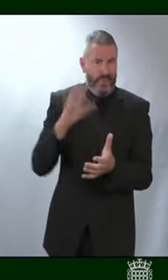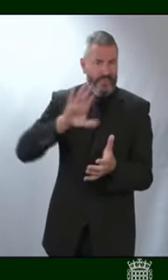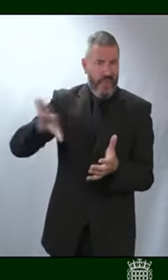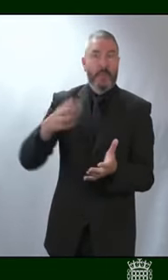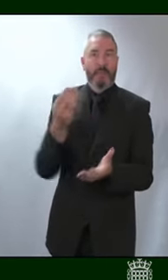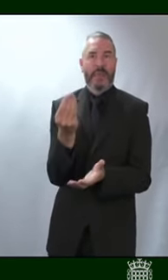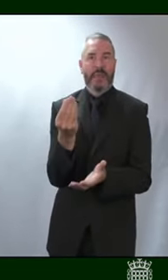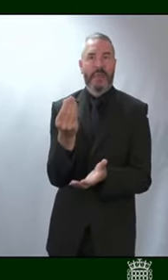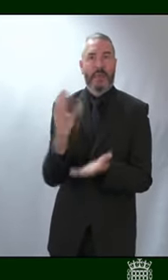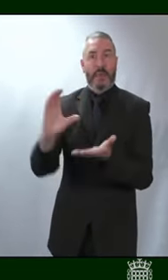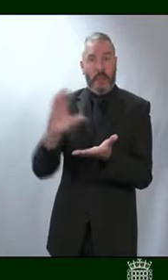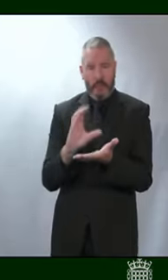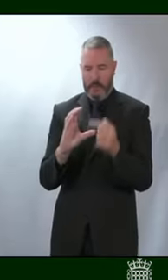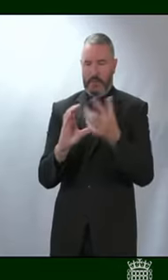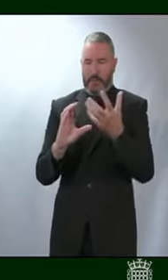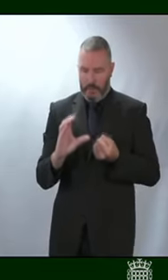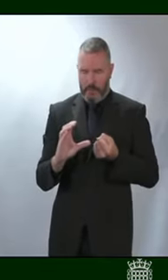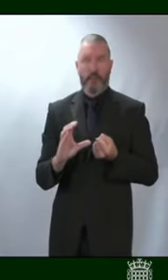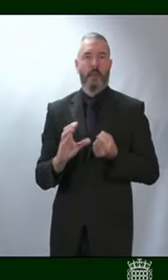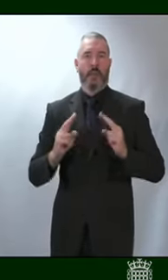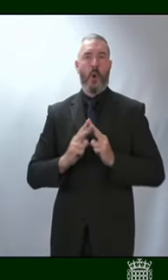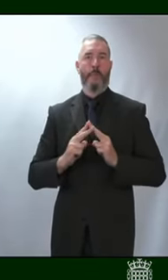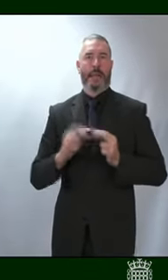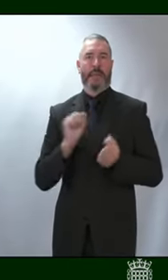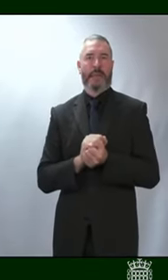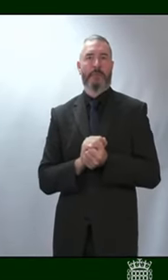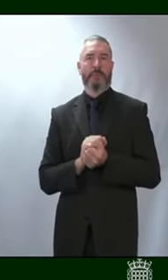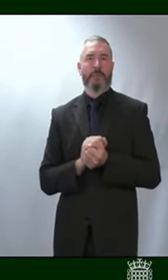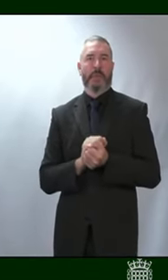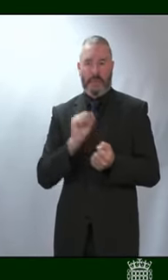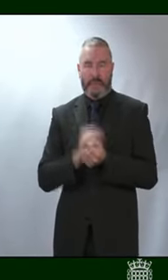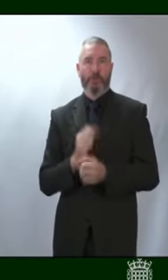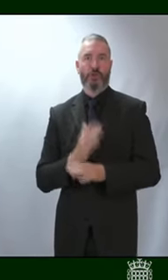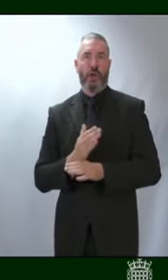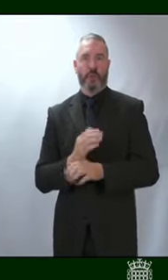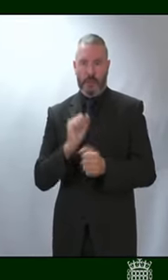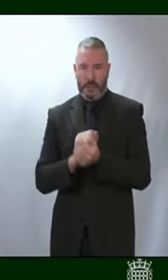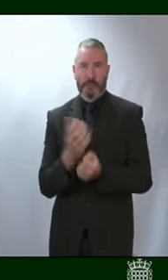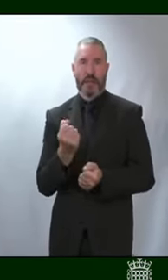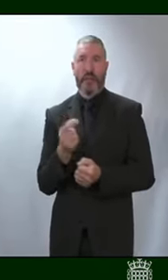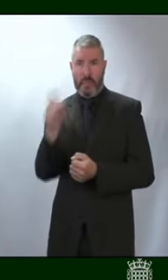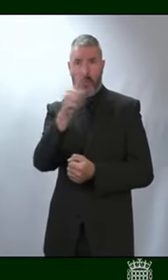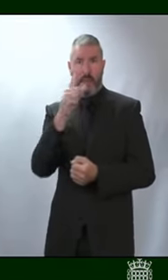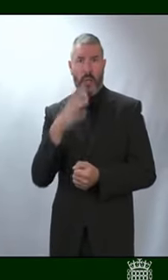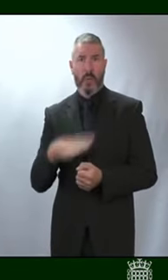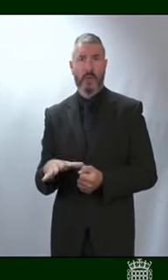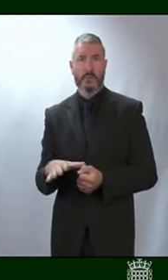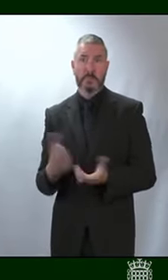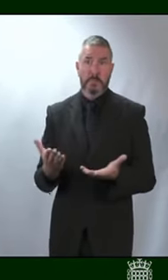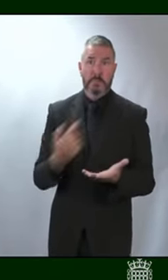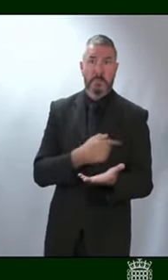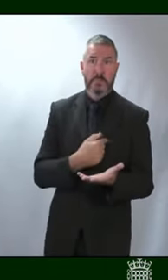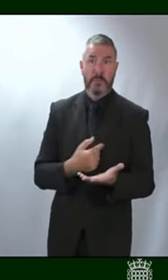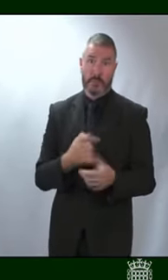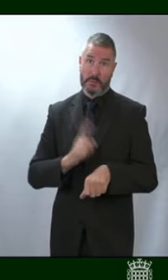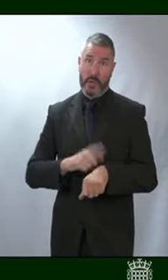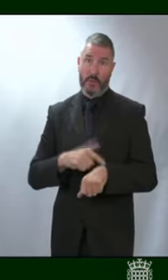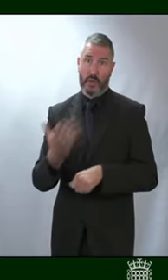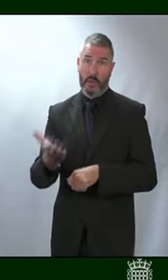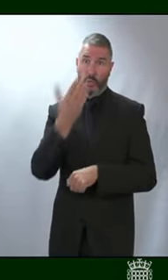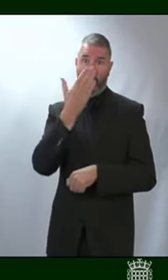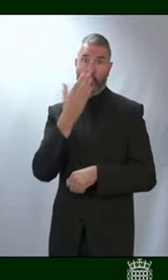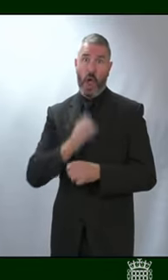need the security of knowing that they can hold on to their jobs and incomes for themselves and their families. Time is running out.